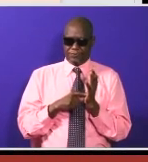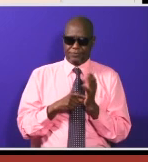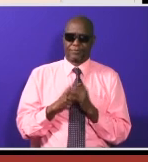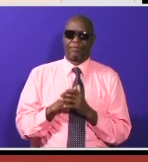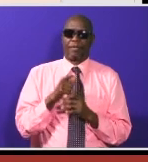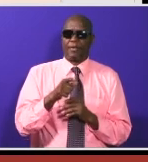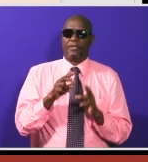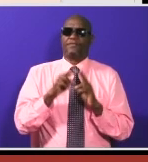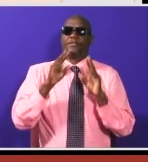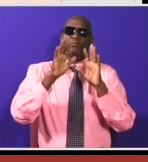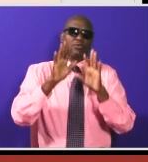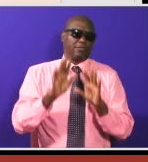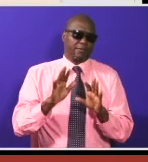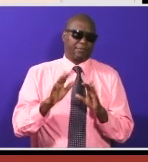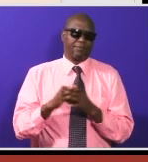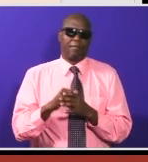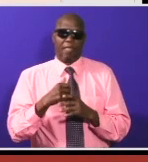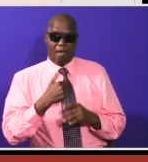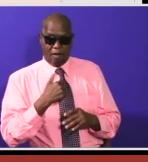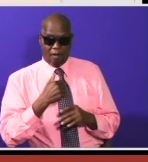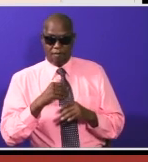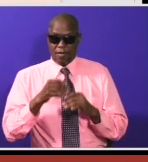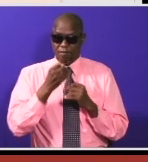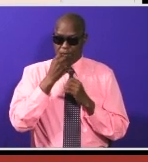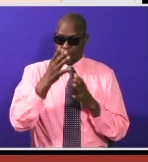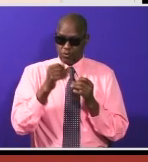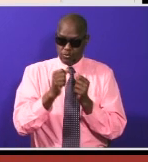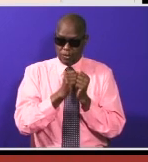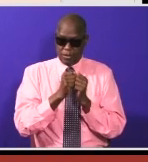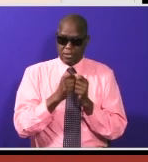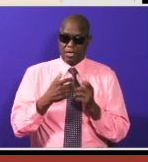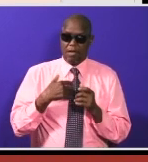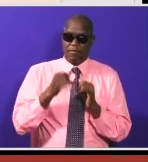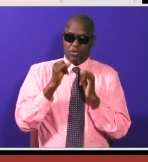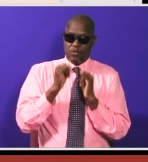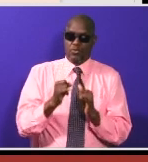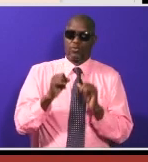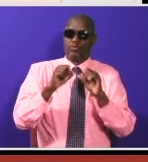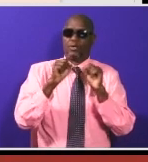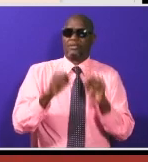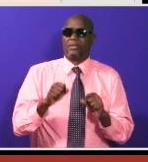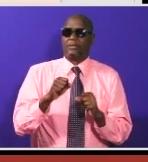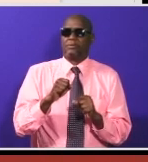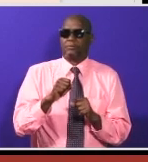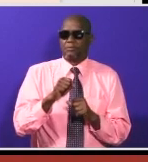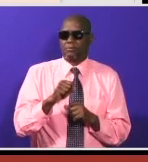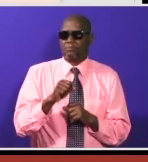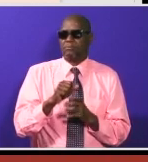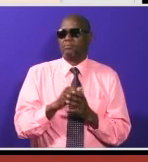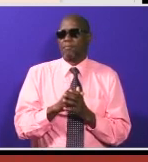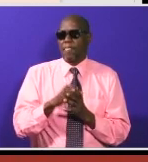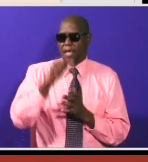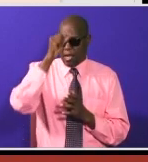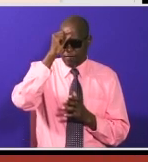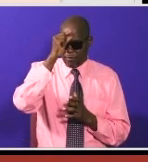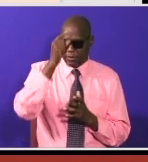very important. So once we have that information together, we now do a new structure. Once we finish with the state officers, the public officers, we also